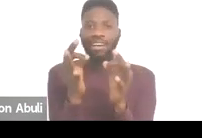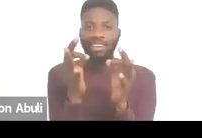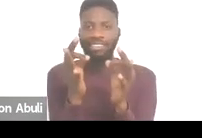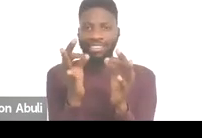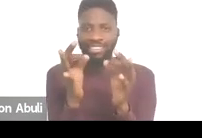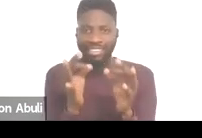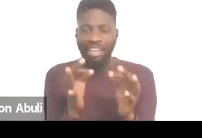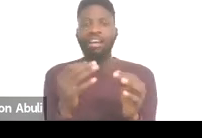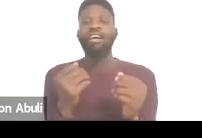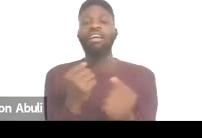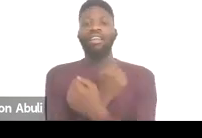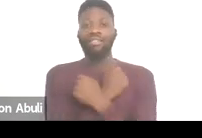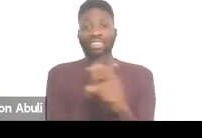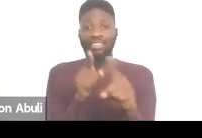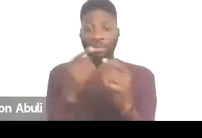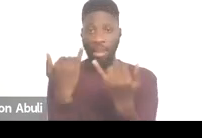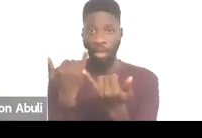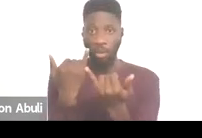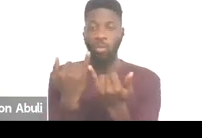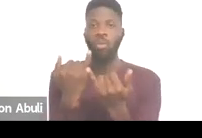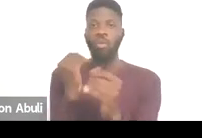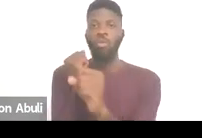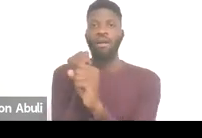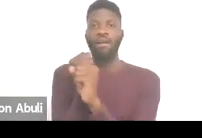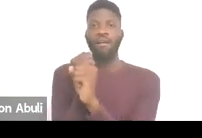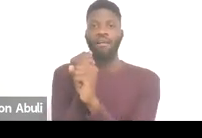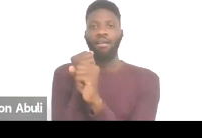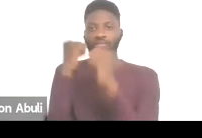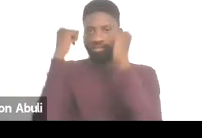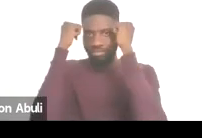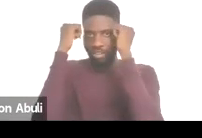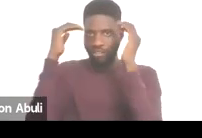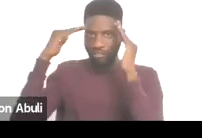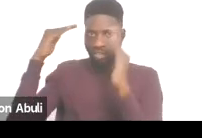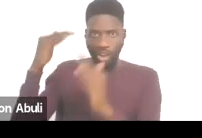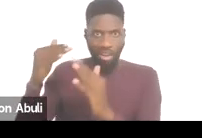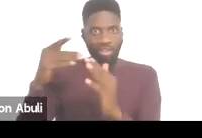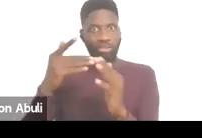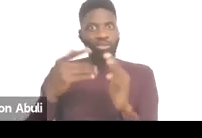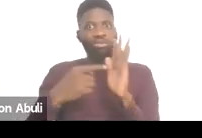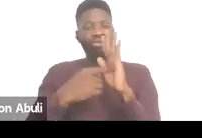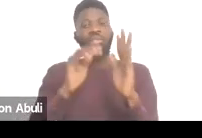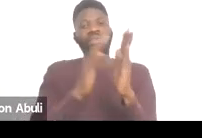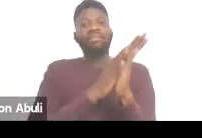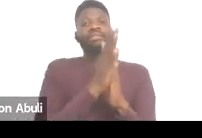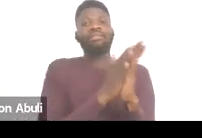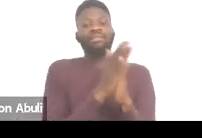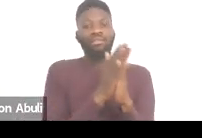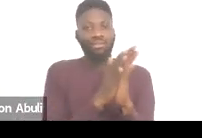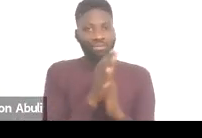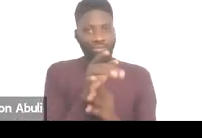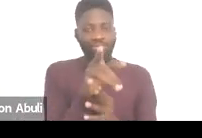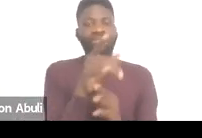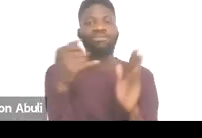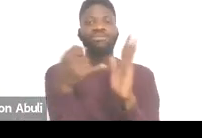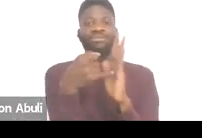already pursuing a career in that light. So it already shows that you have your interest in you've considered your interest at